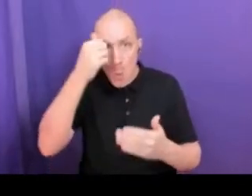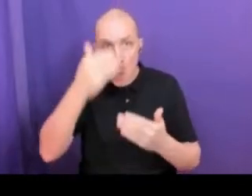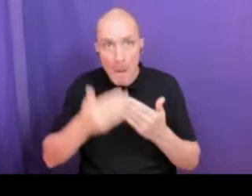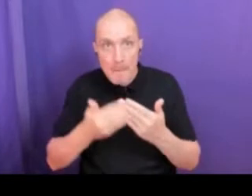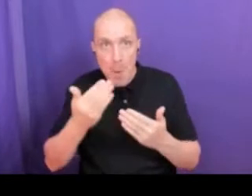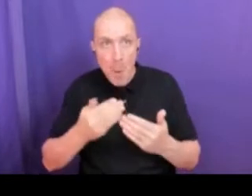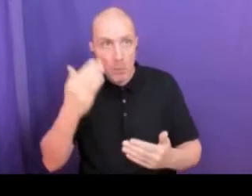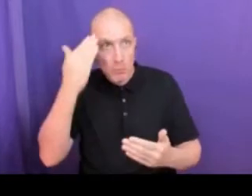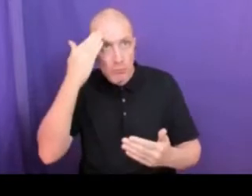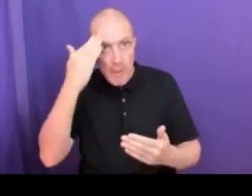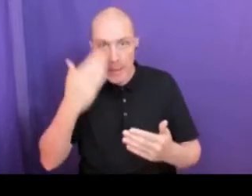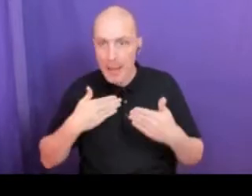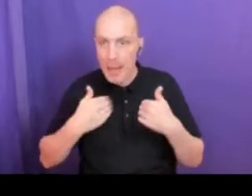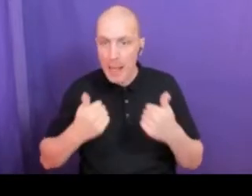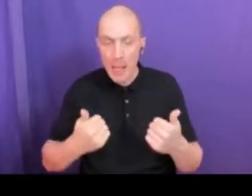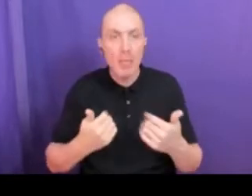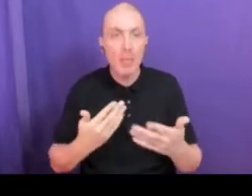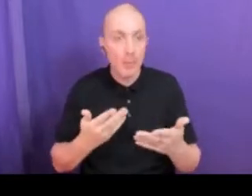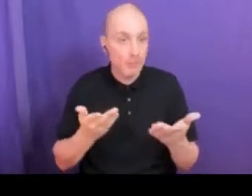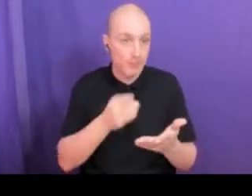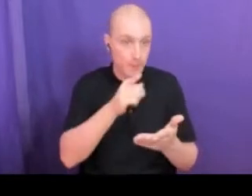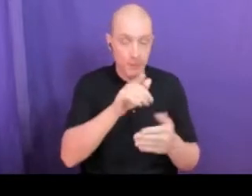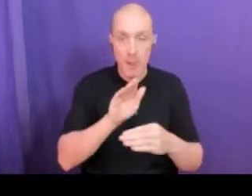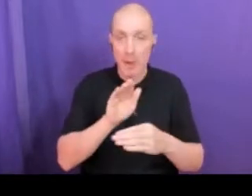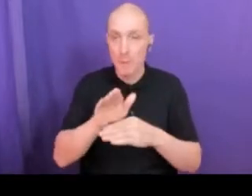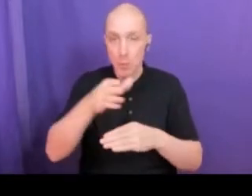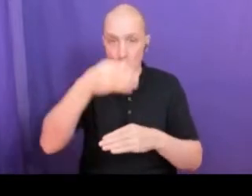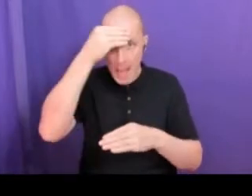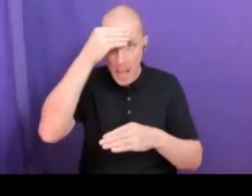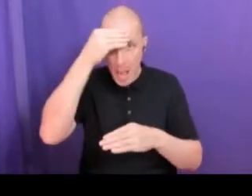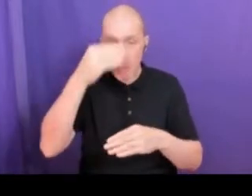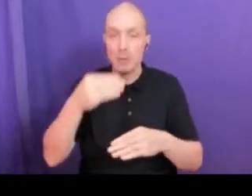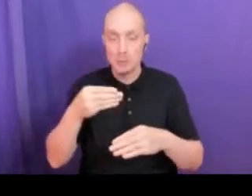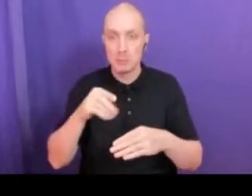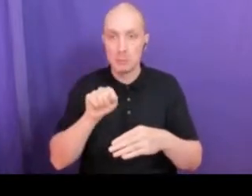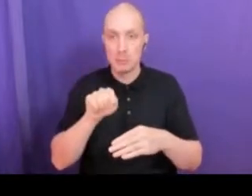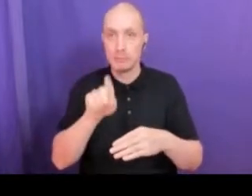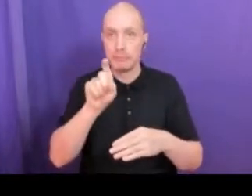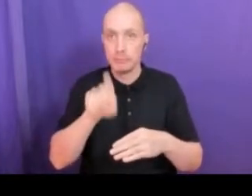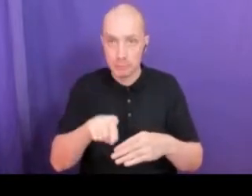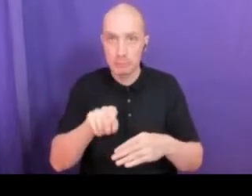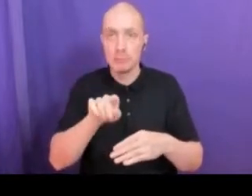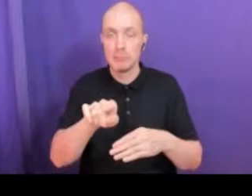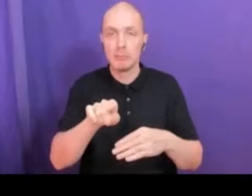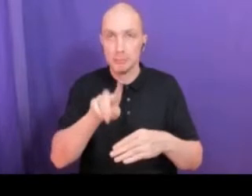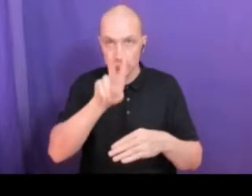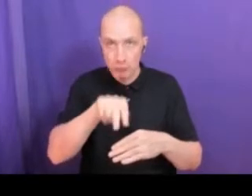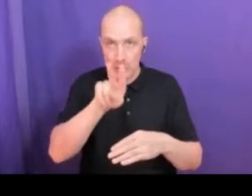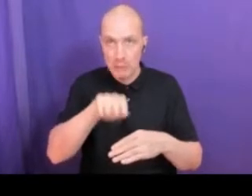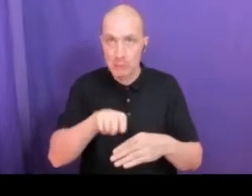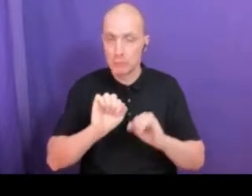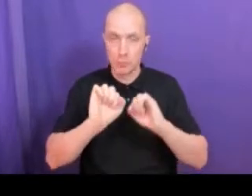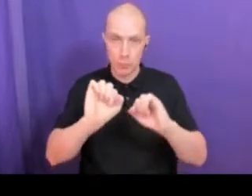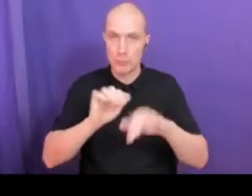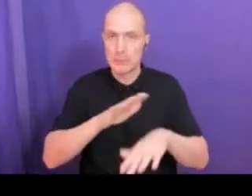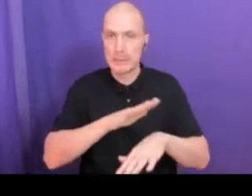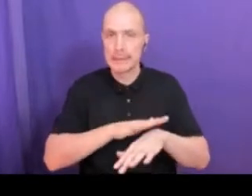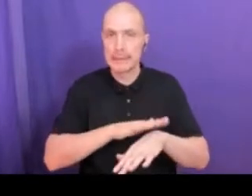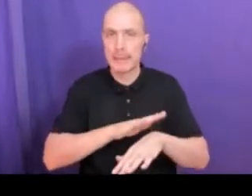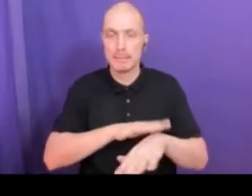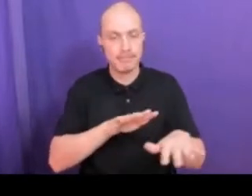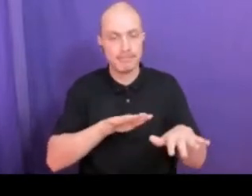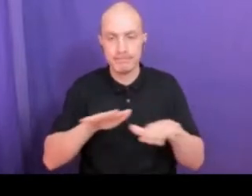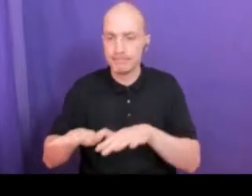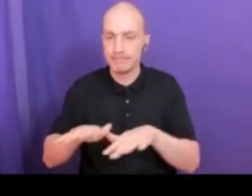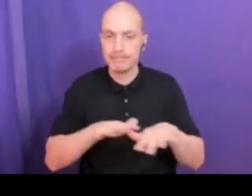the Future Learn platform and go through the videos and reading at your own pace. We're also developing a suite of targeted training